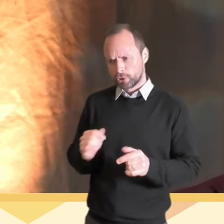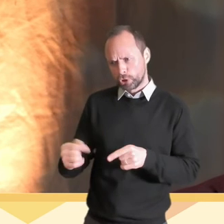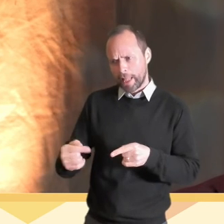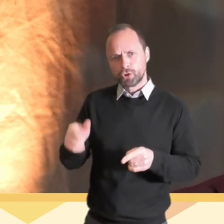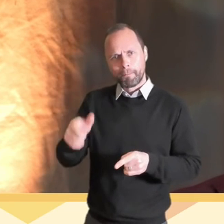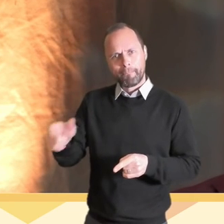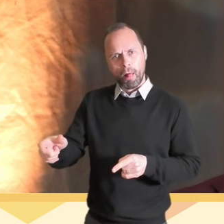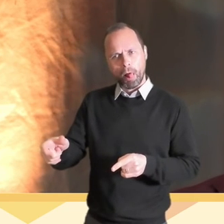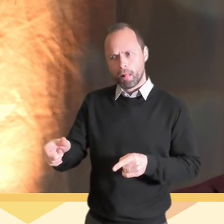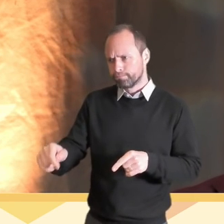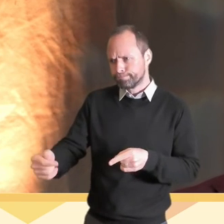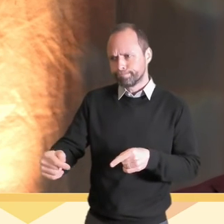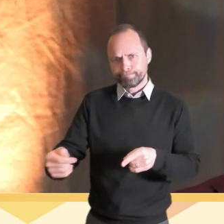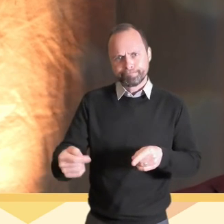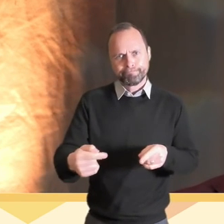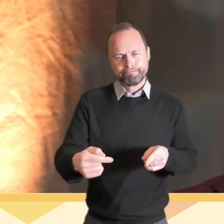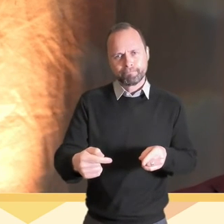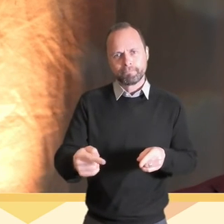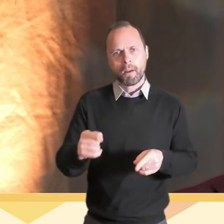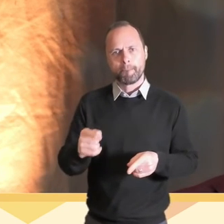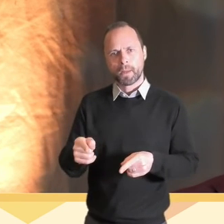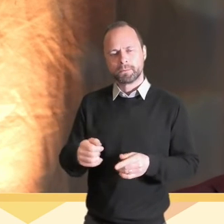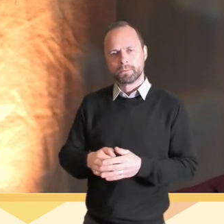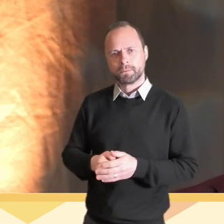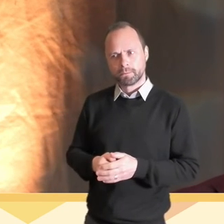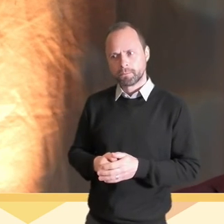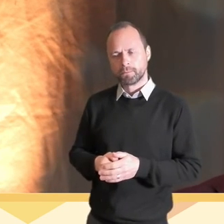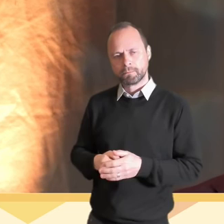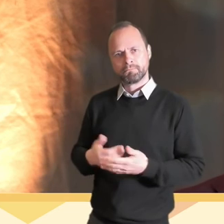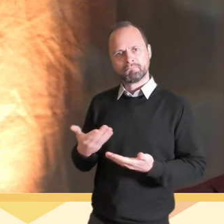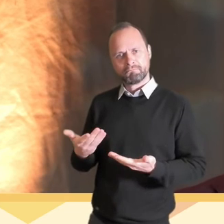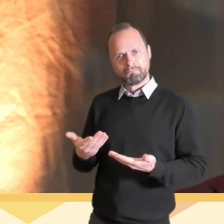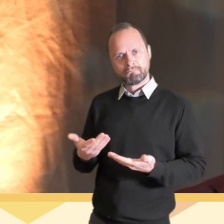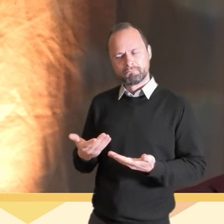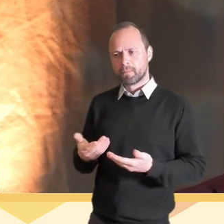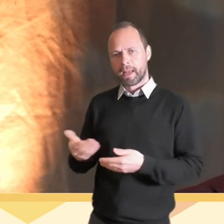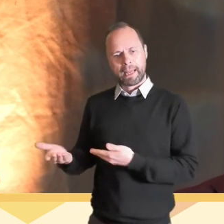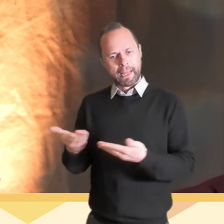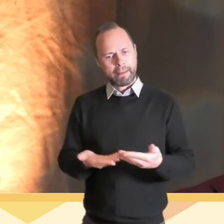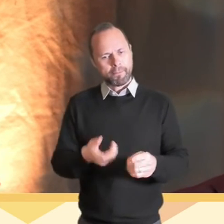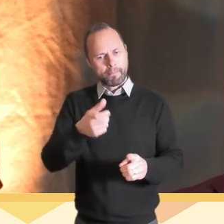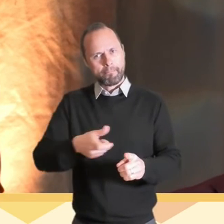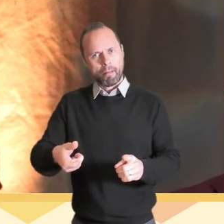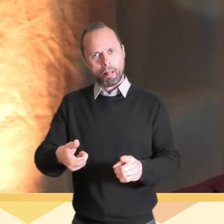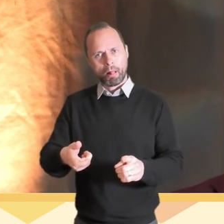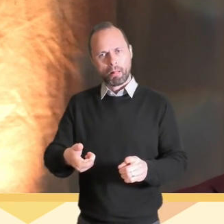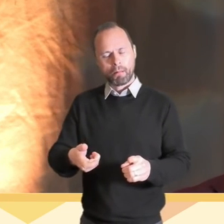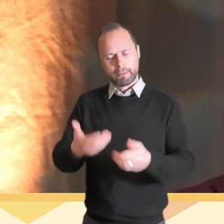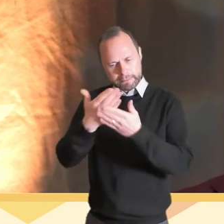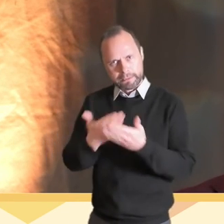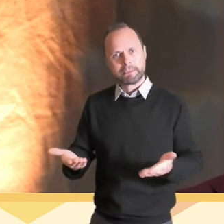him, everyone still left his presence with their dignity intact. As